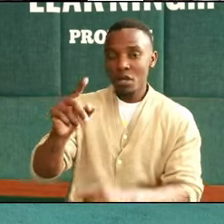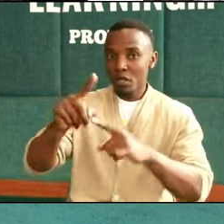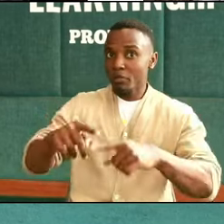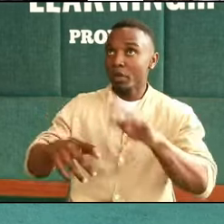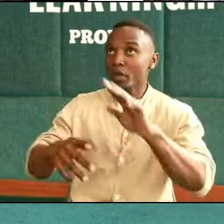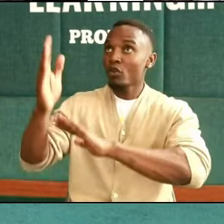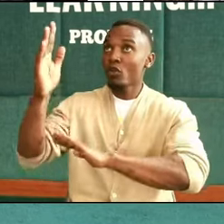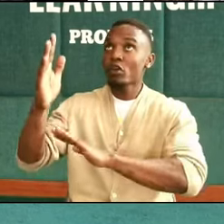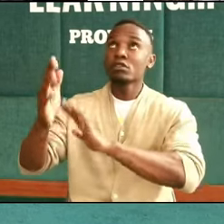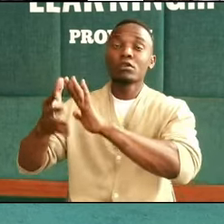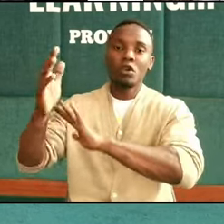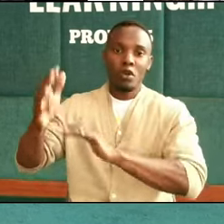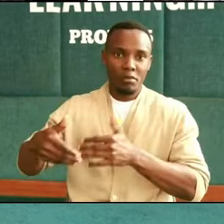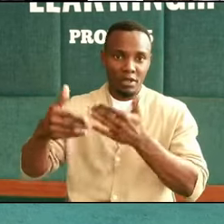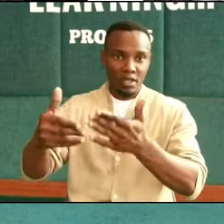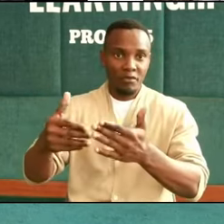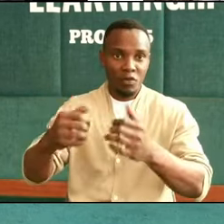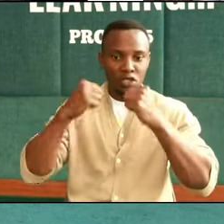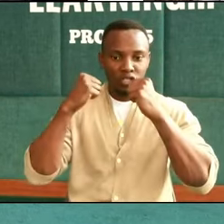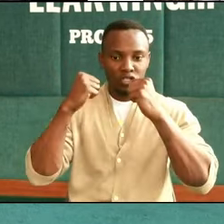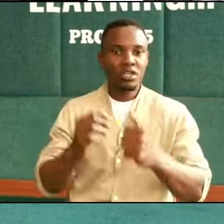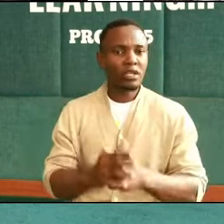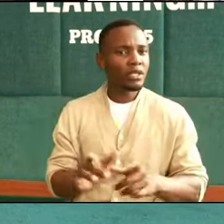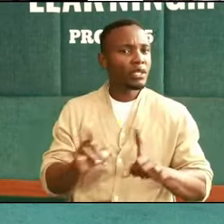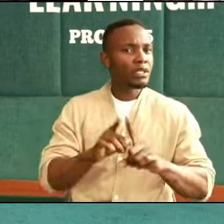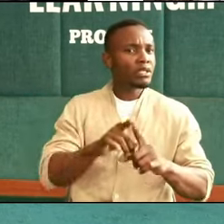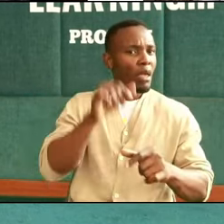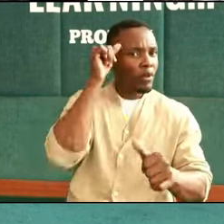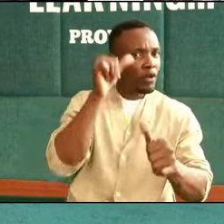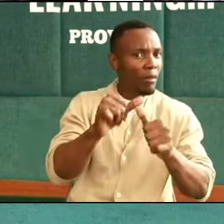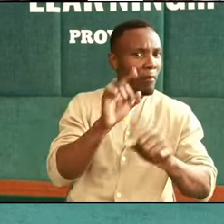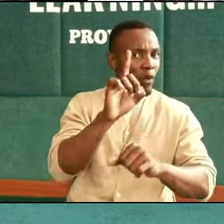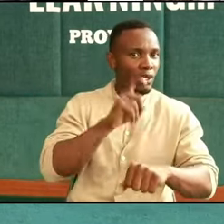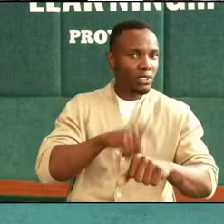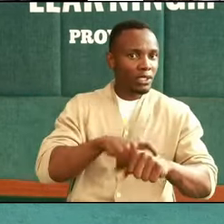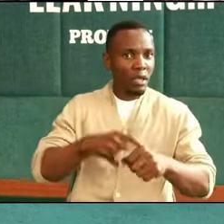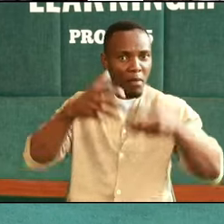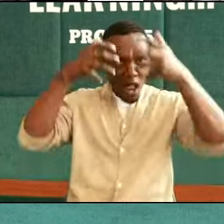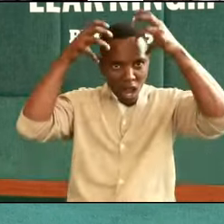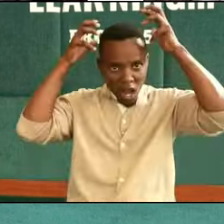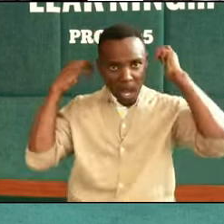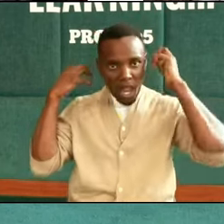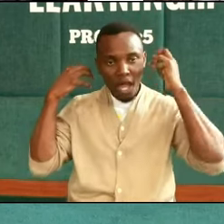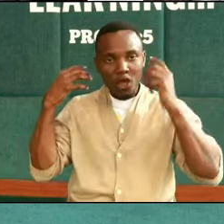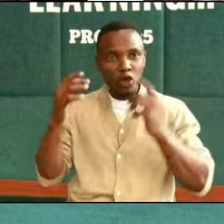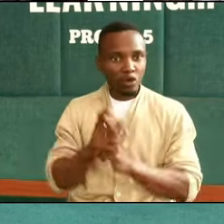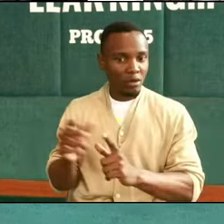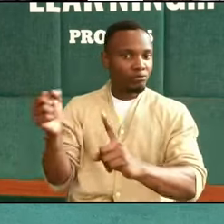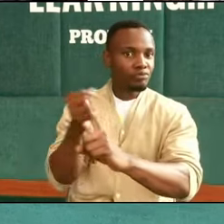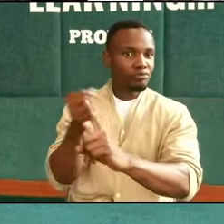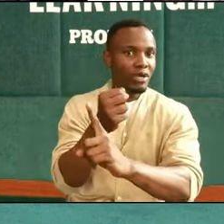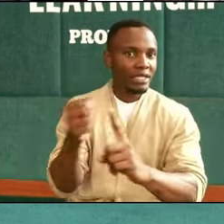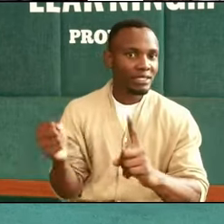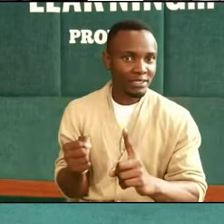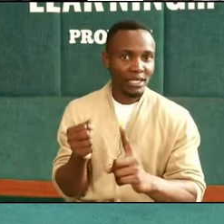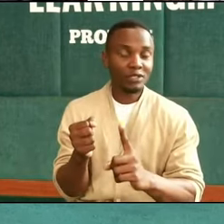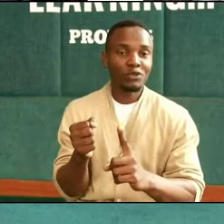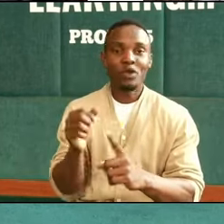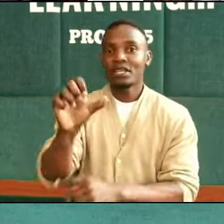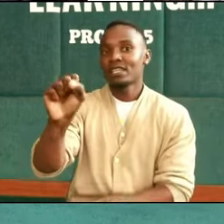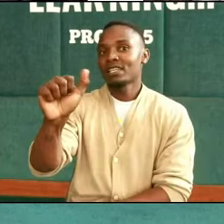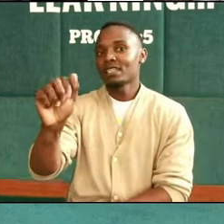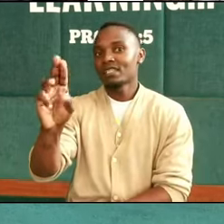remember there's a time when Samson was attacked by a lion. Somebody said they're scared of spiders. Now imagine now a lion attacked